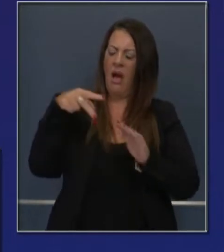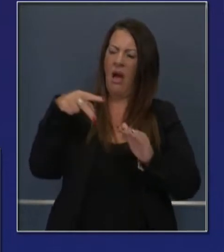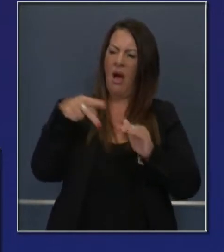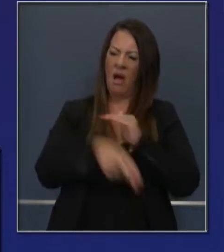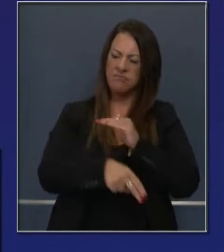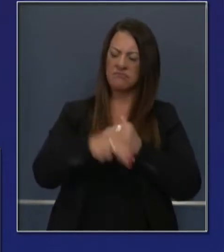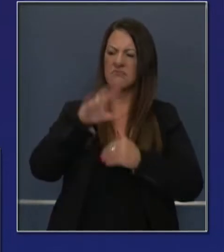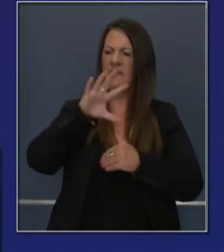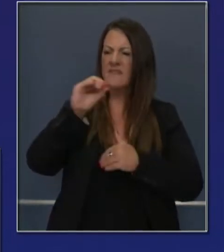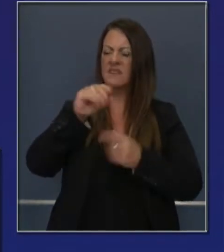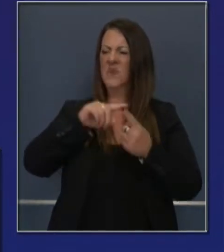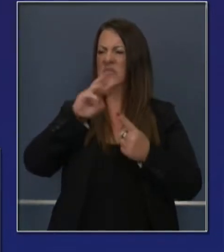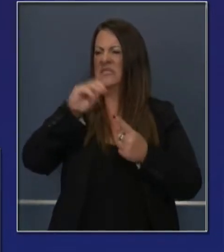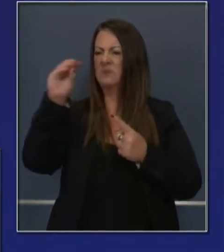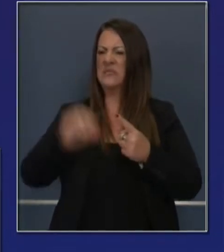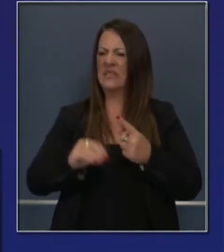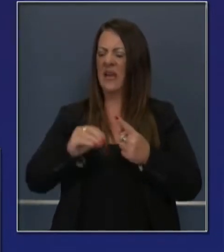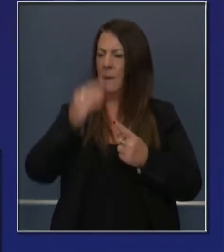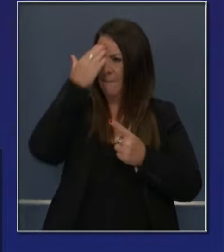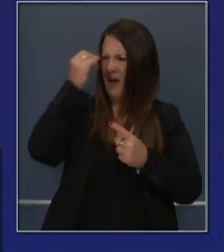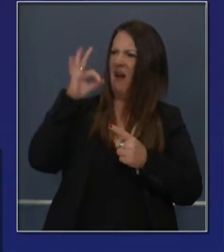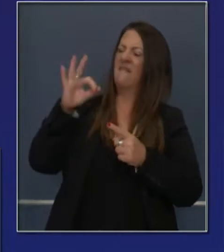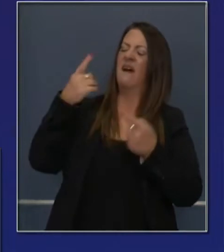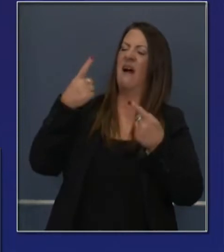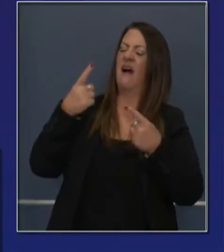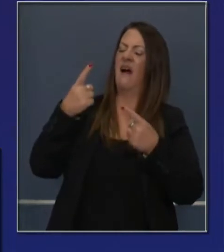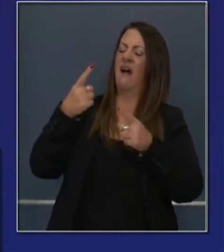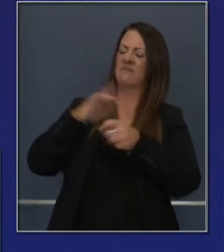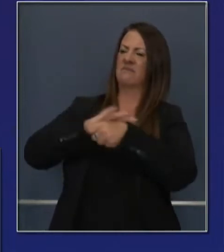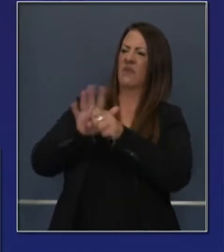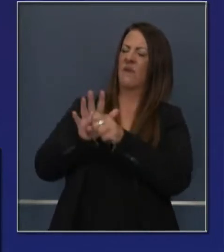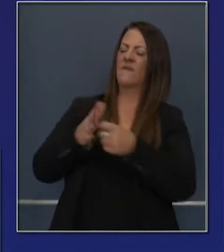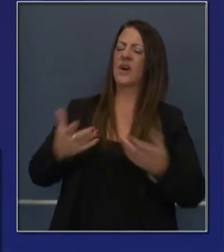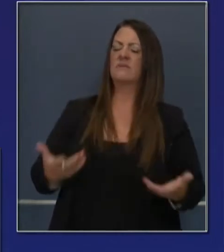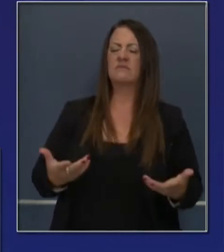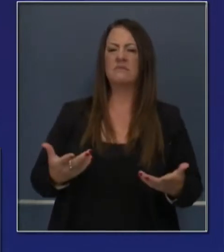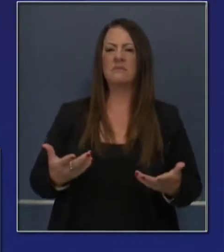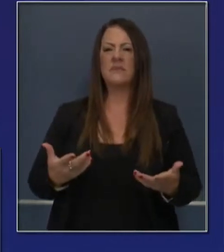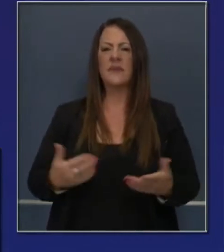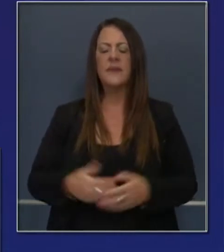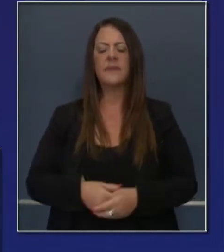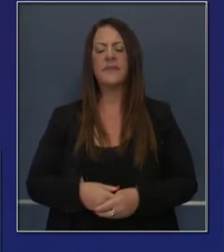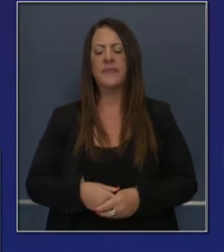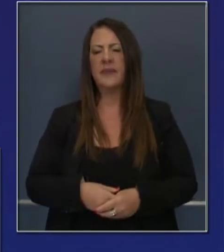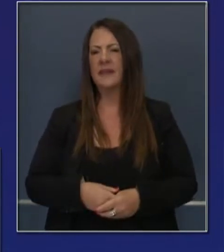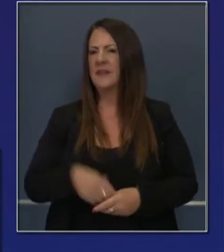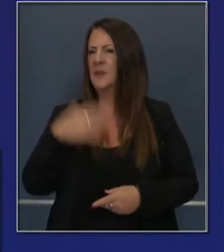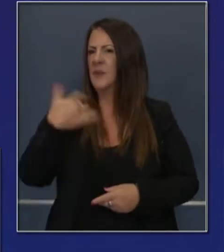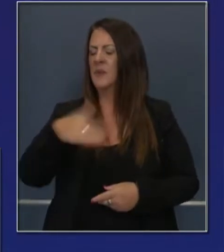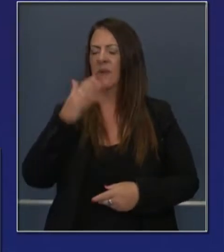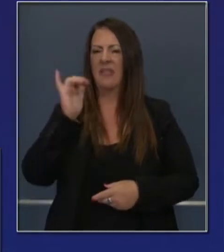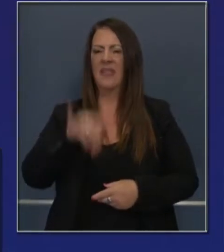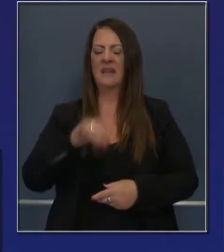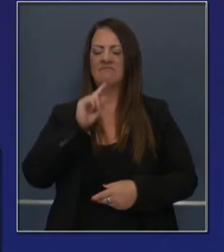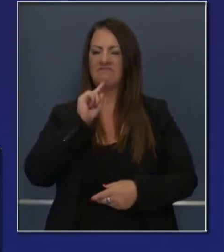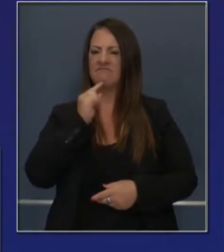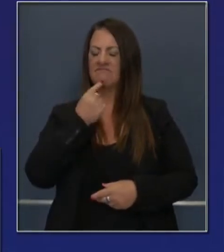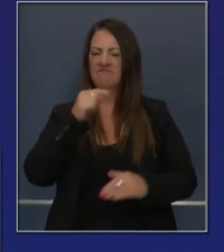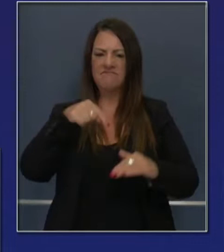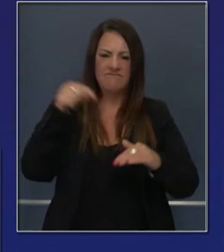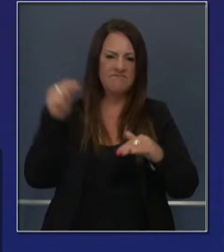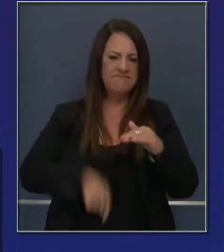since this pandemic. And that is profound and